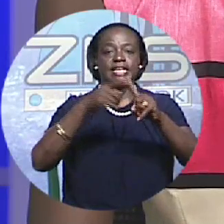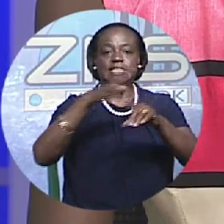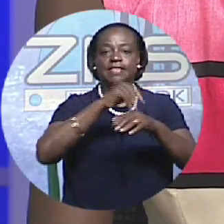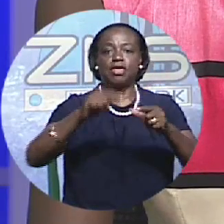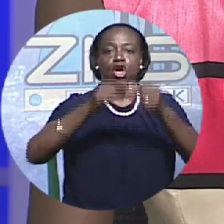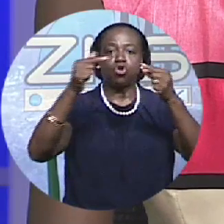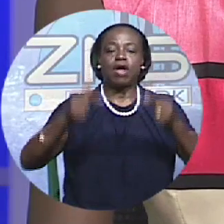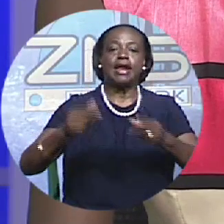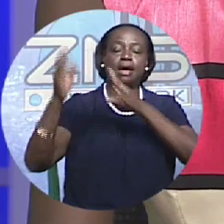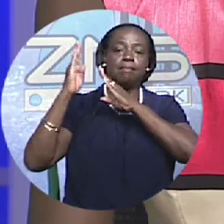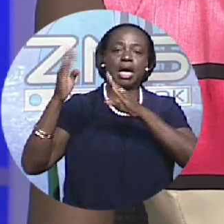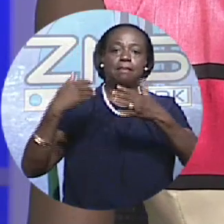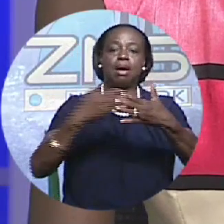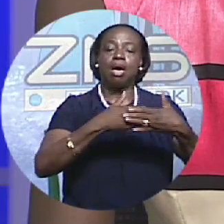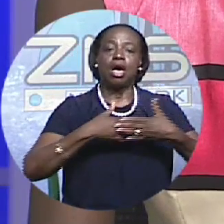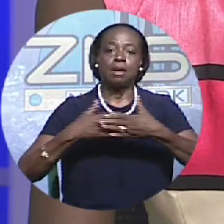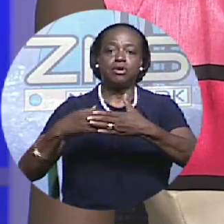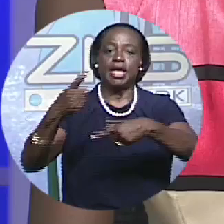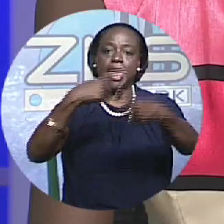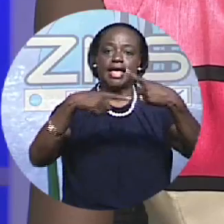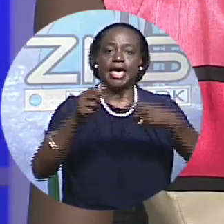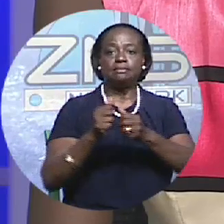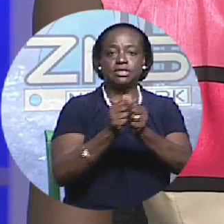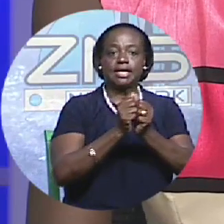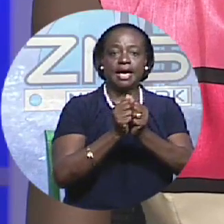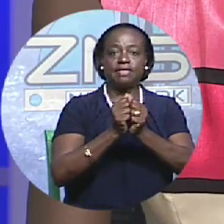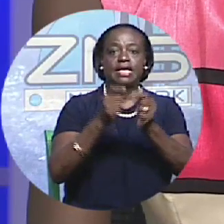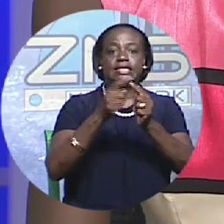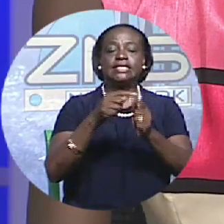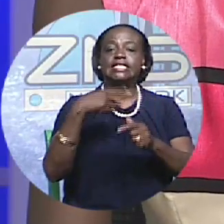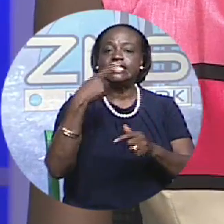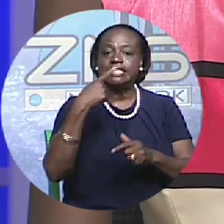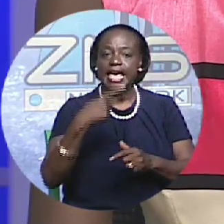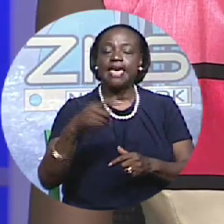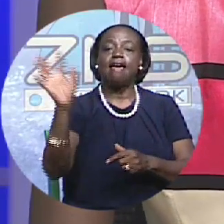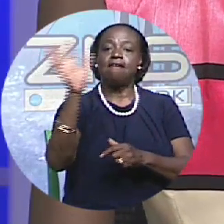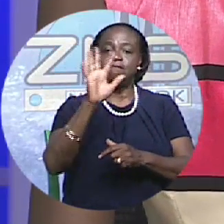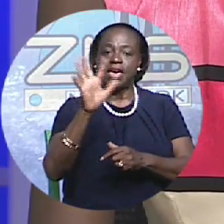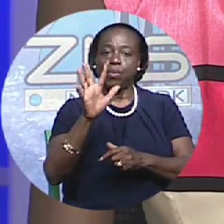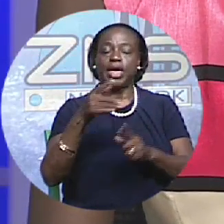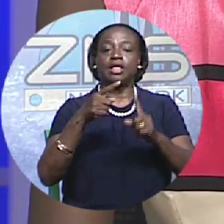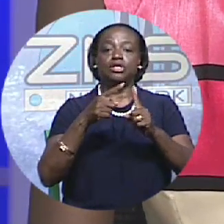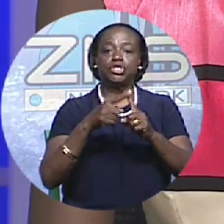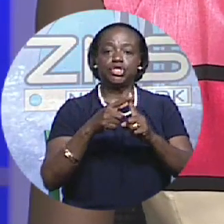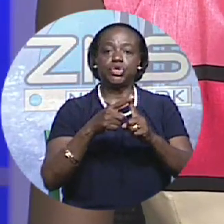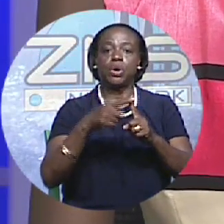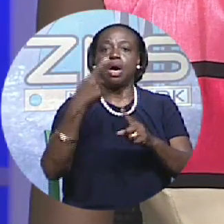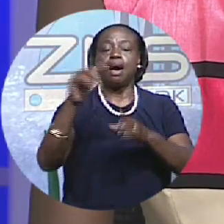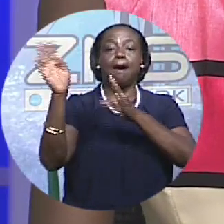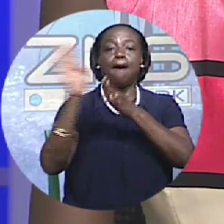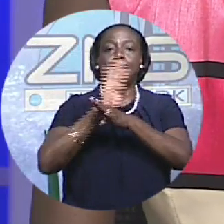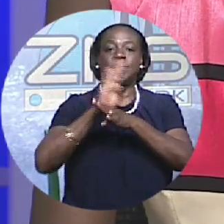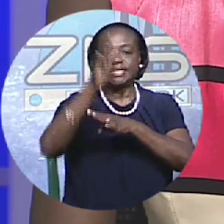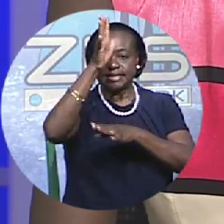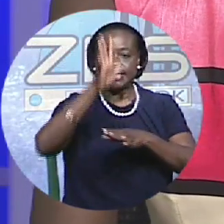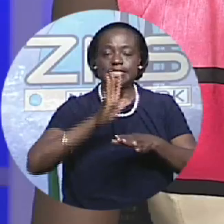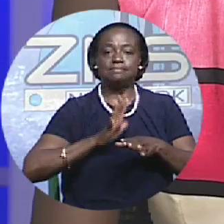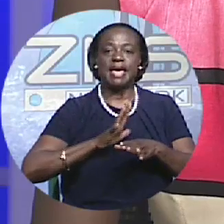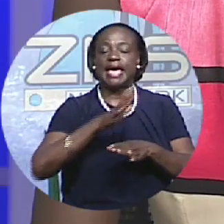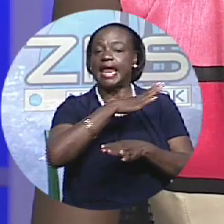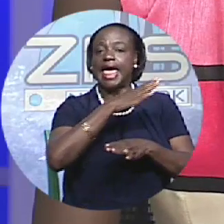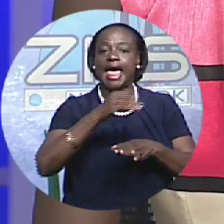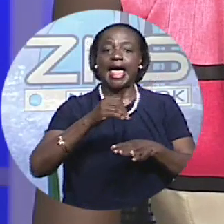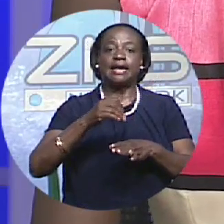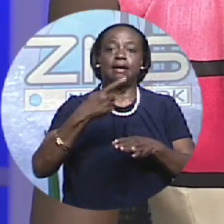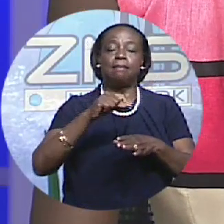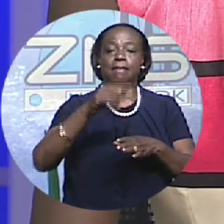coming together to pay homage to a man regarded as an extraordinary Bahamian an astute businessman and one of the pillars of the city